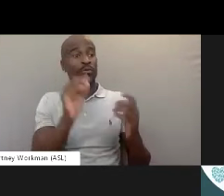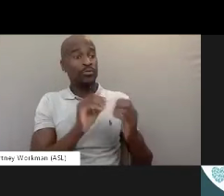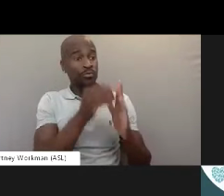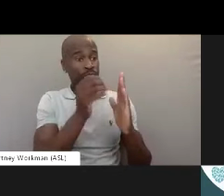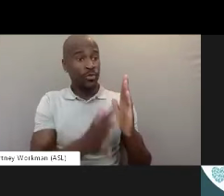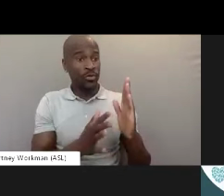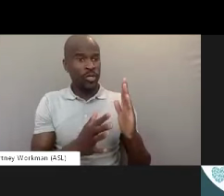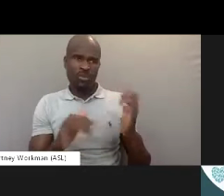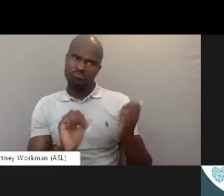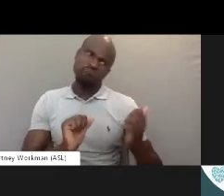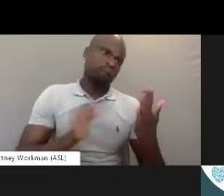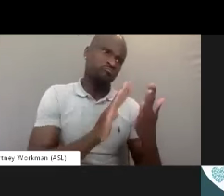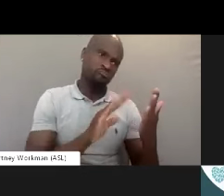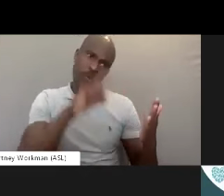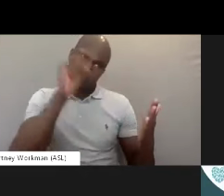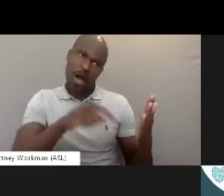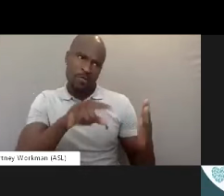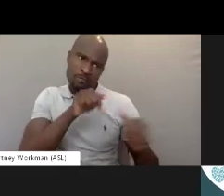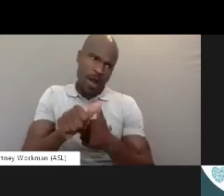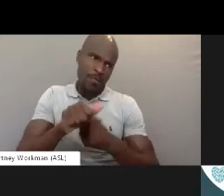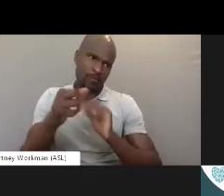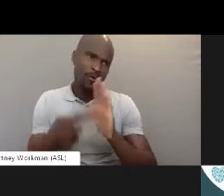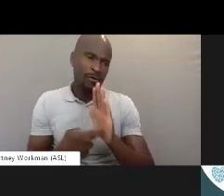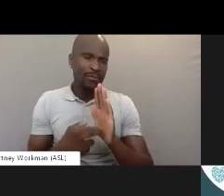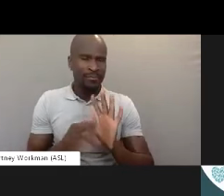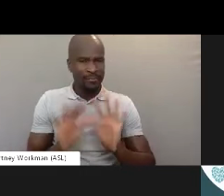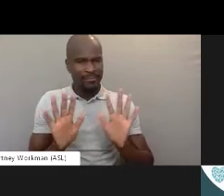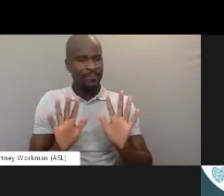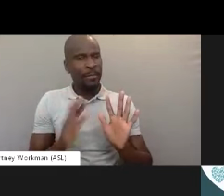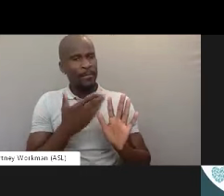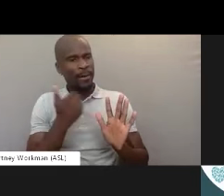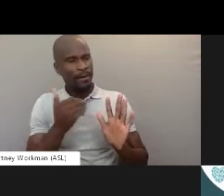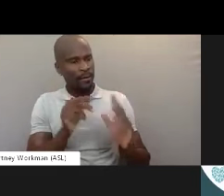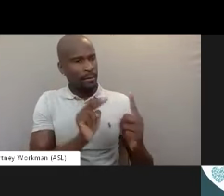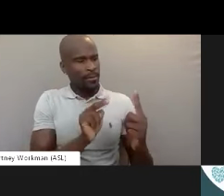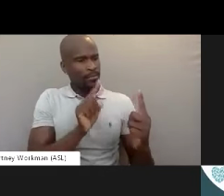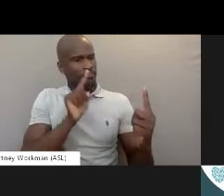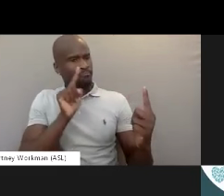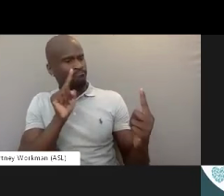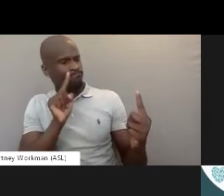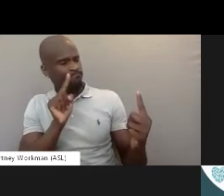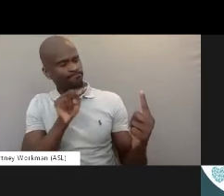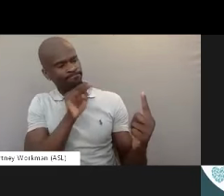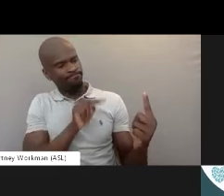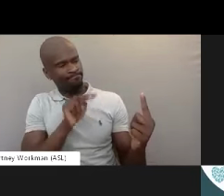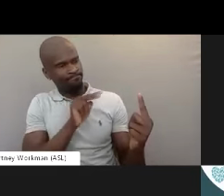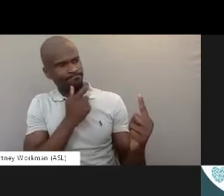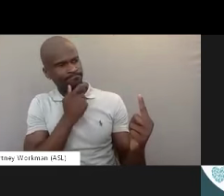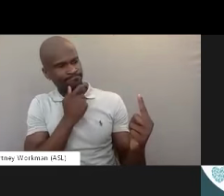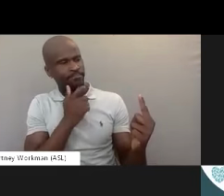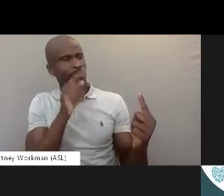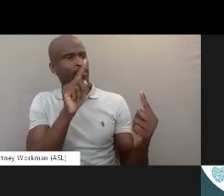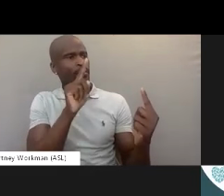we make sure that we are stepping back, that we are getting down at eye level, we are making a